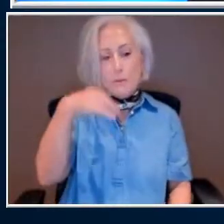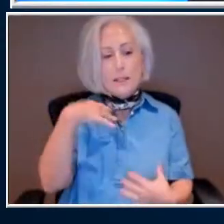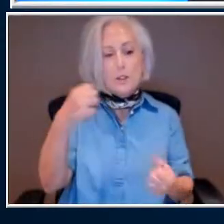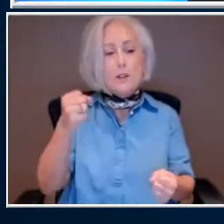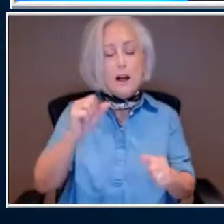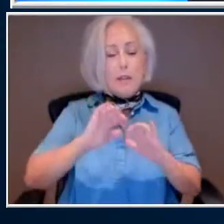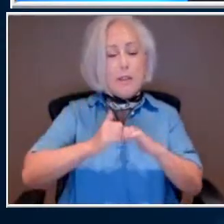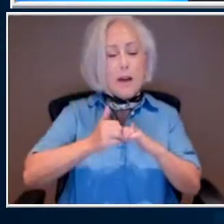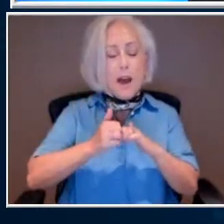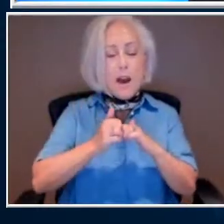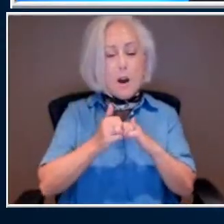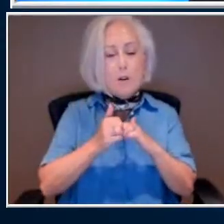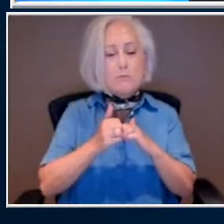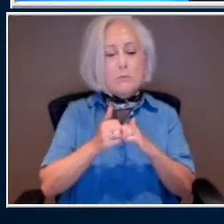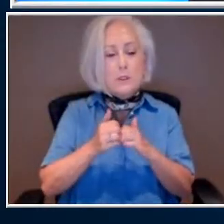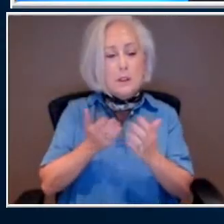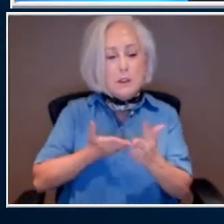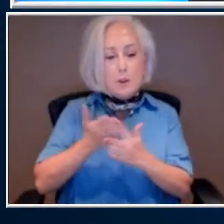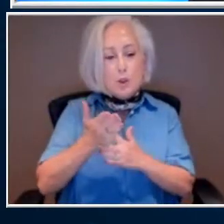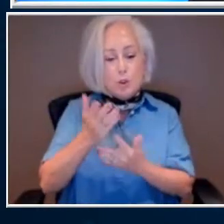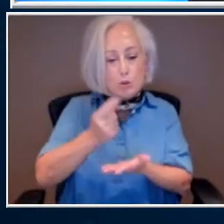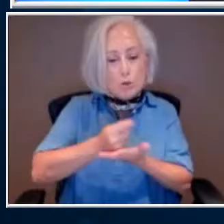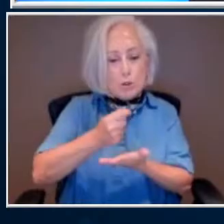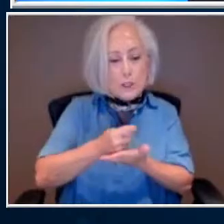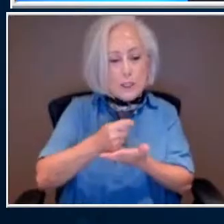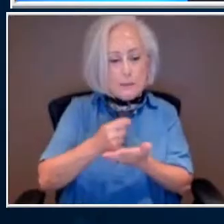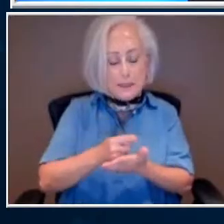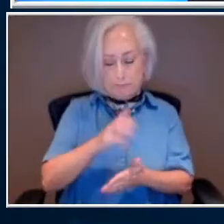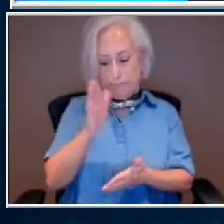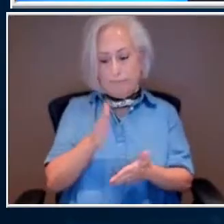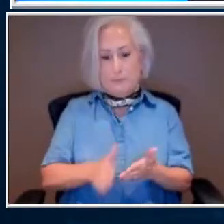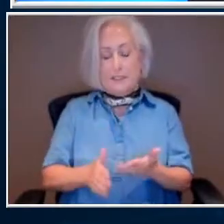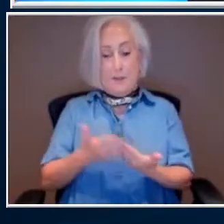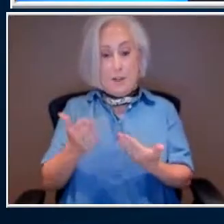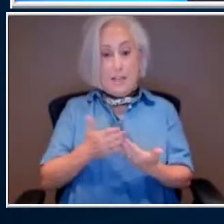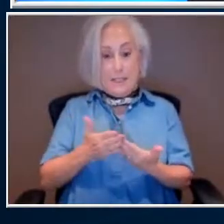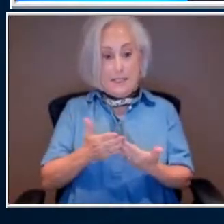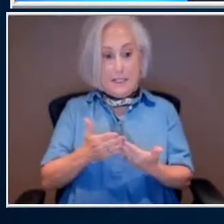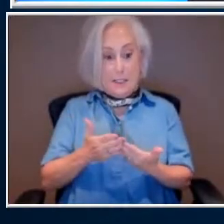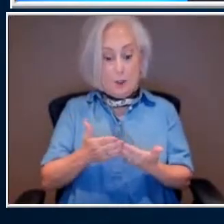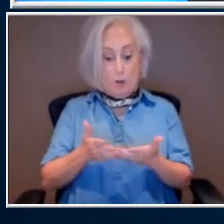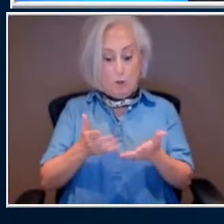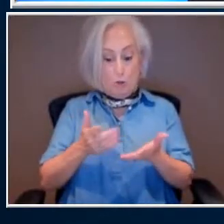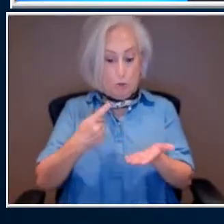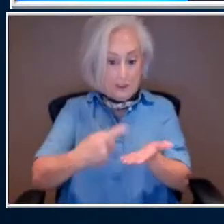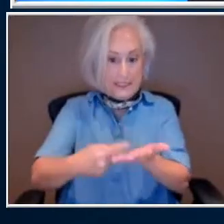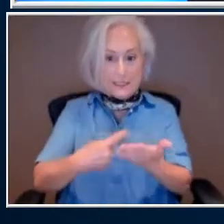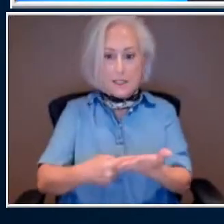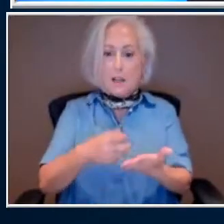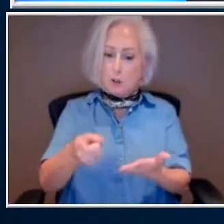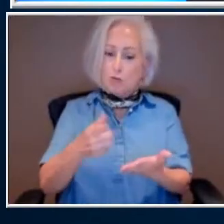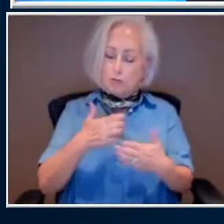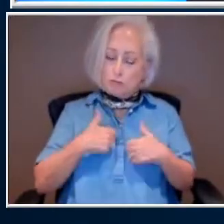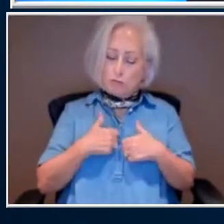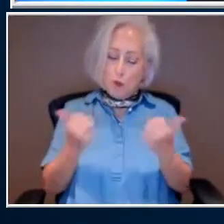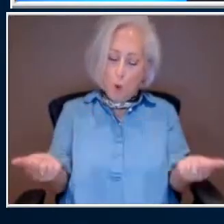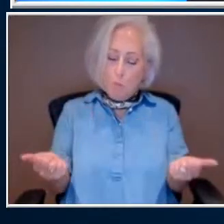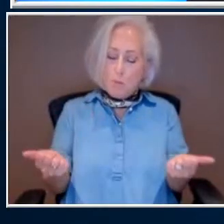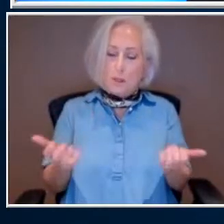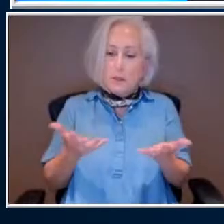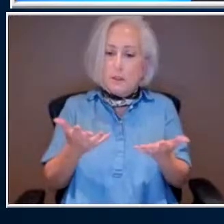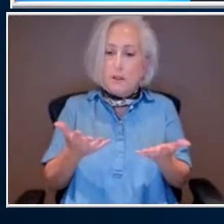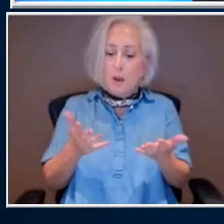been? Again, it's never easy to talk about, and you've been open about that, which we appreciate, but where can people begin,